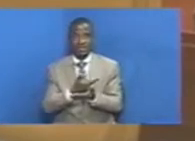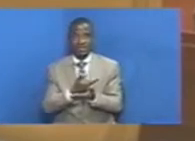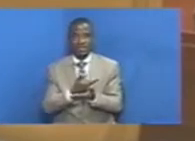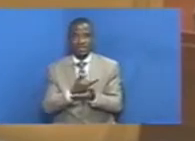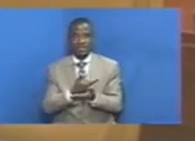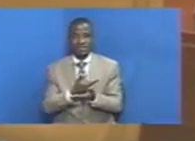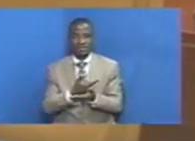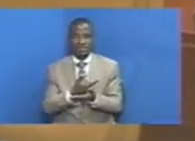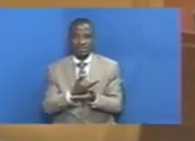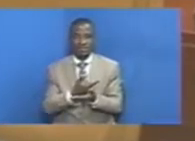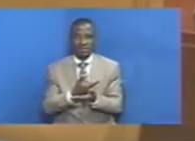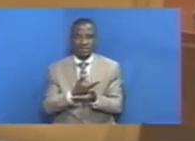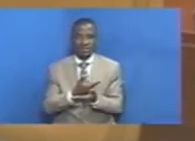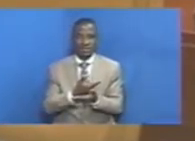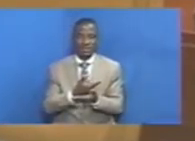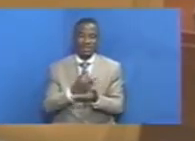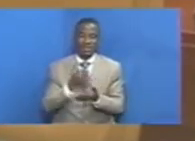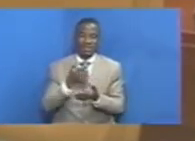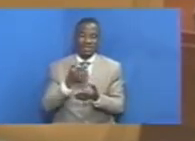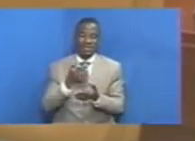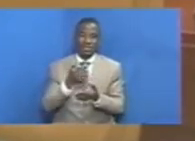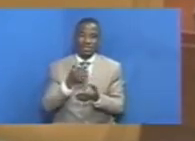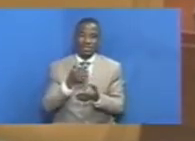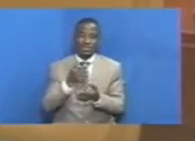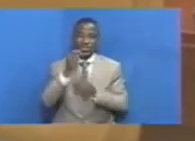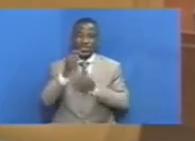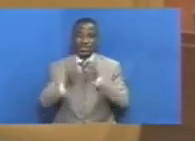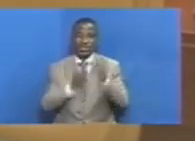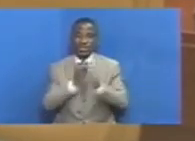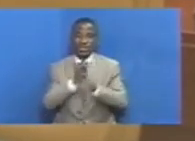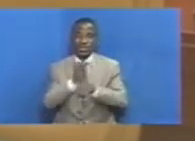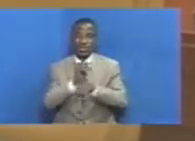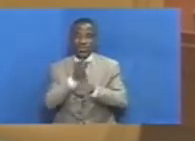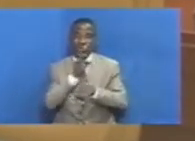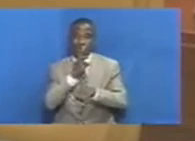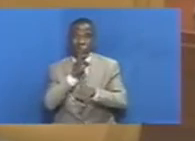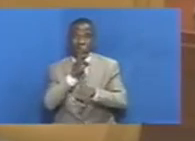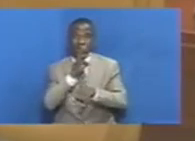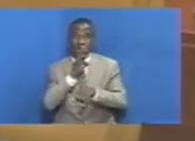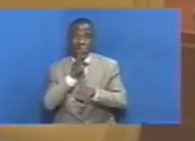and Fine Water International Limited of England, for an amount of